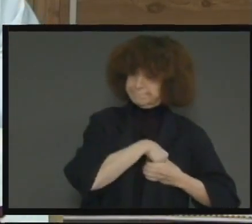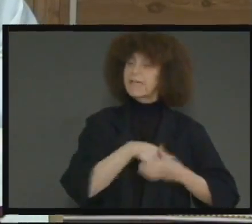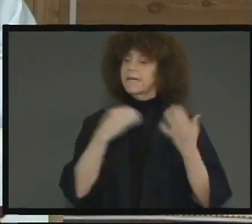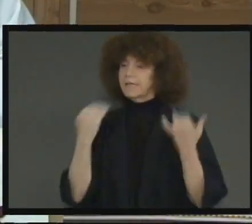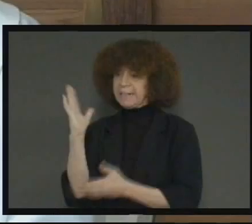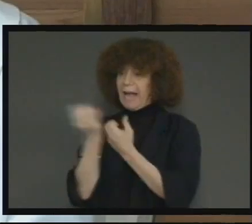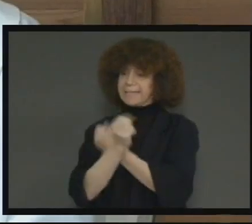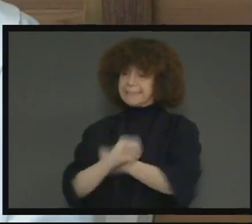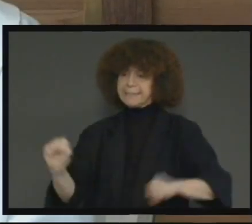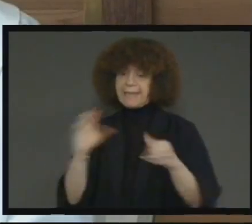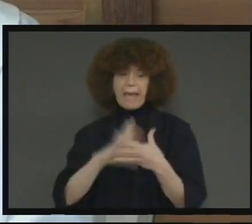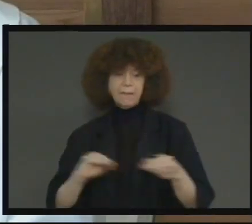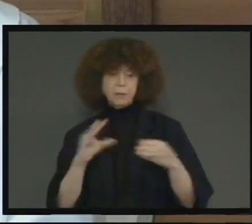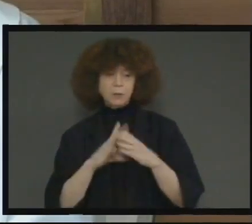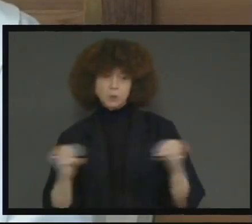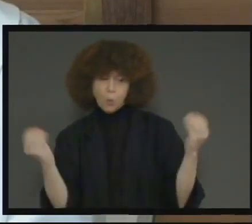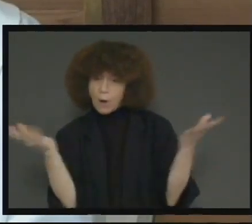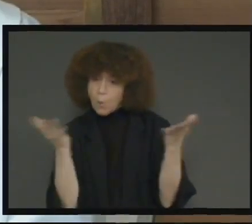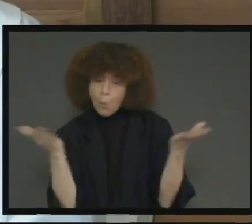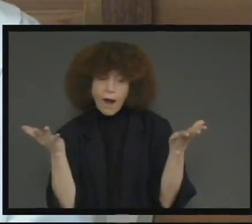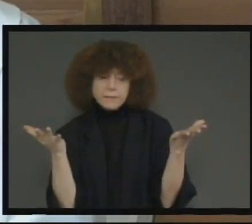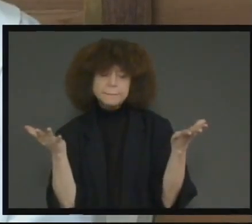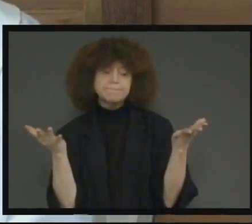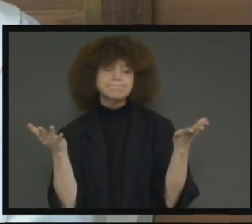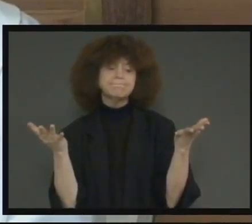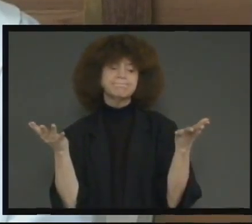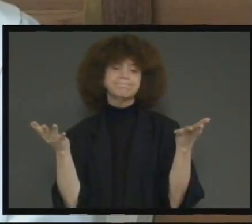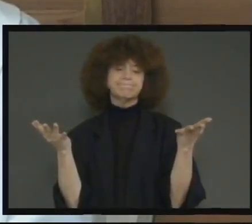sins. To those who believe in Jesus Christ,